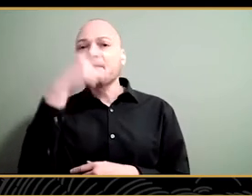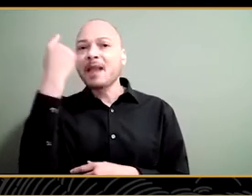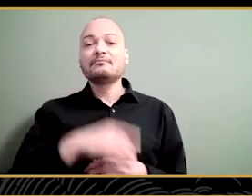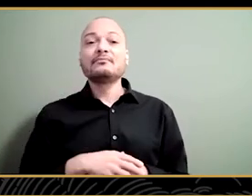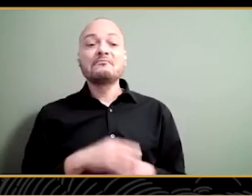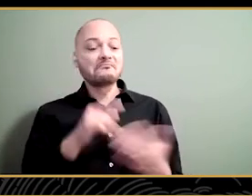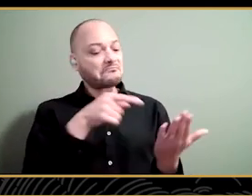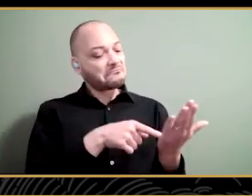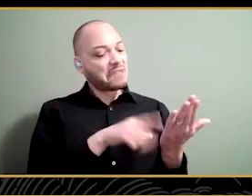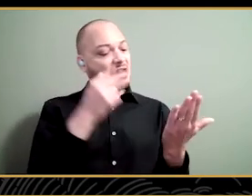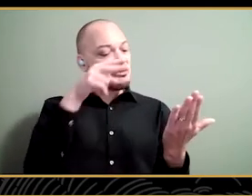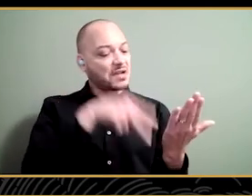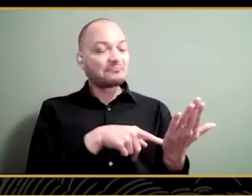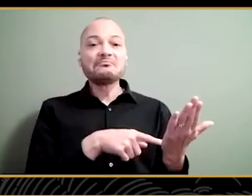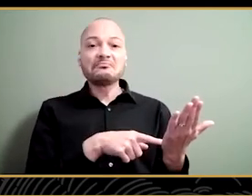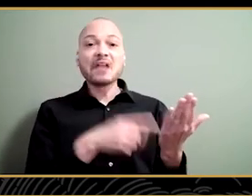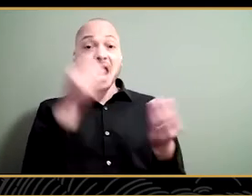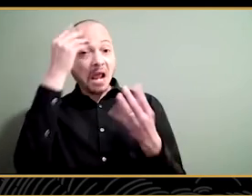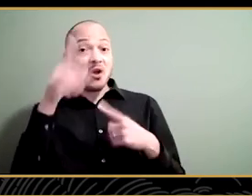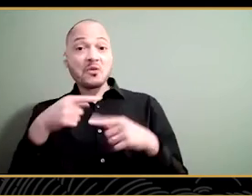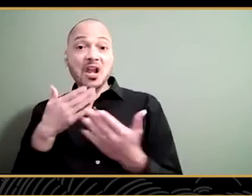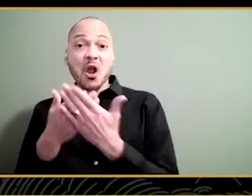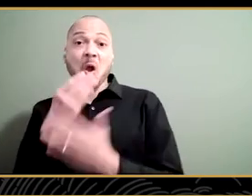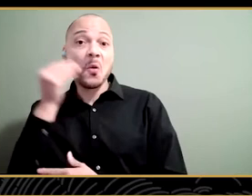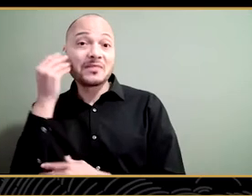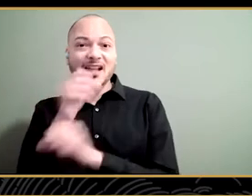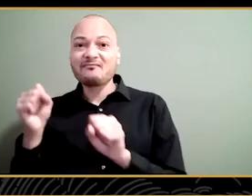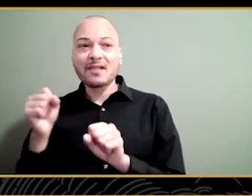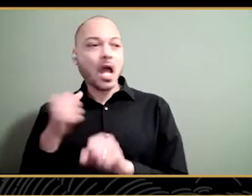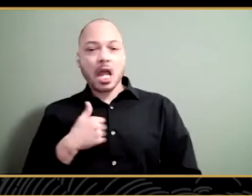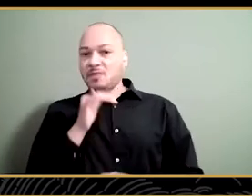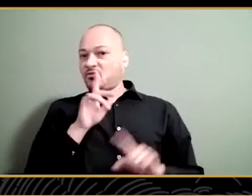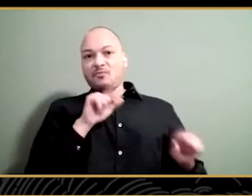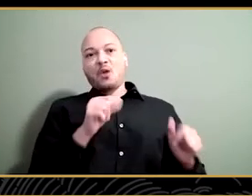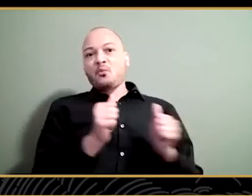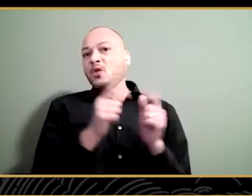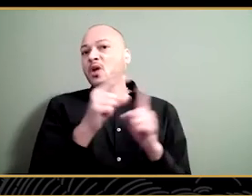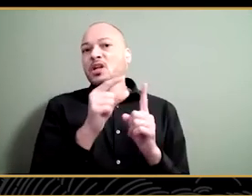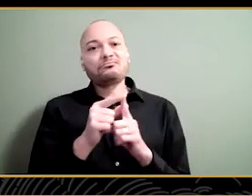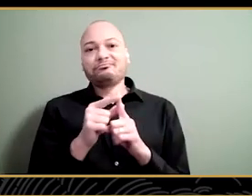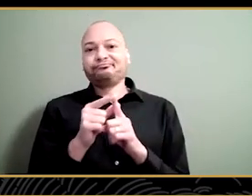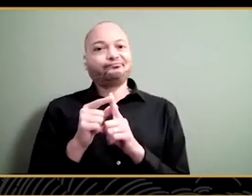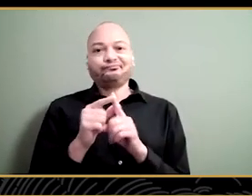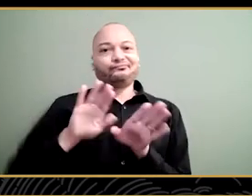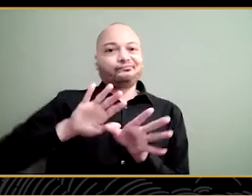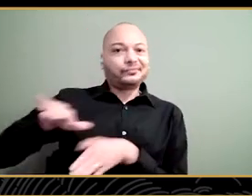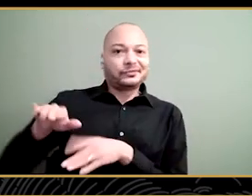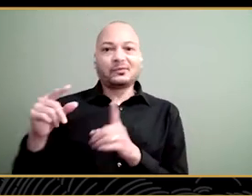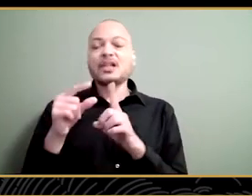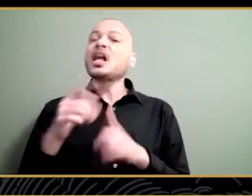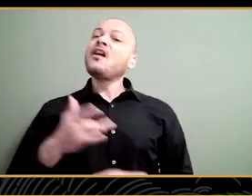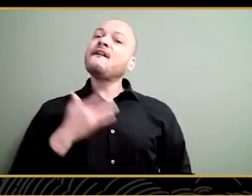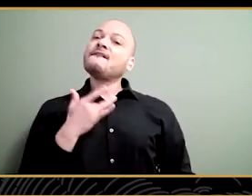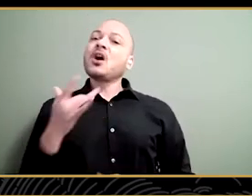I don't respond with words. I am well beyond words now. I feel most human when surrounded by people who are only